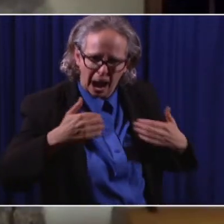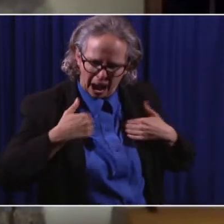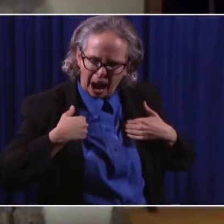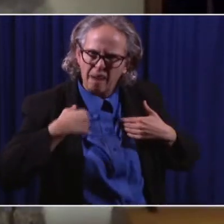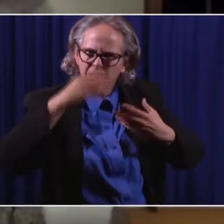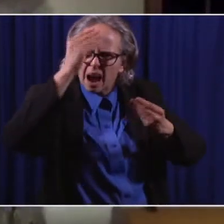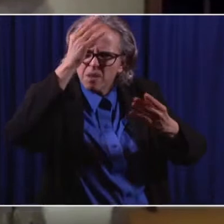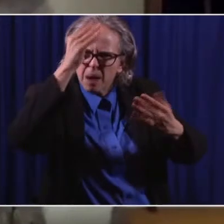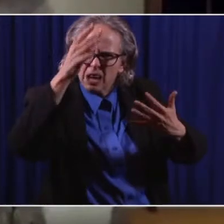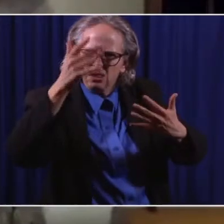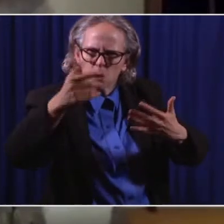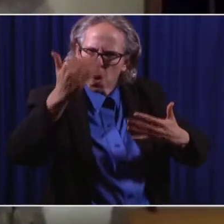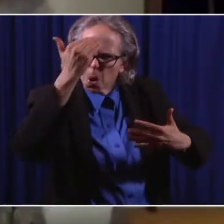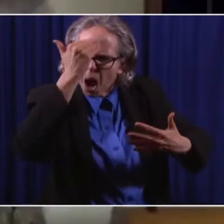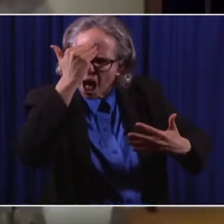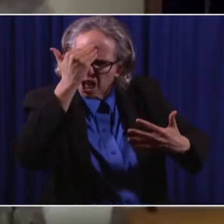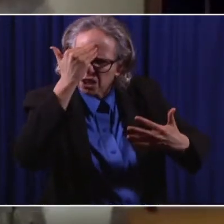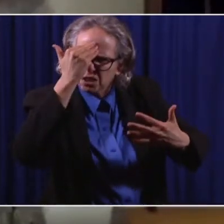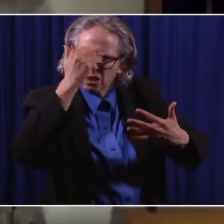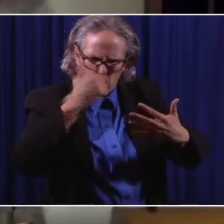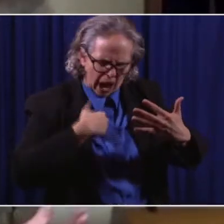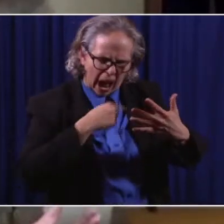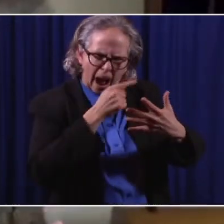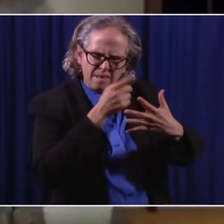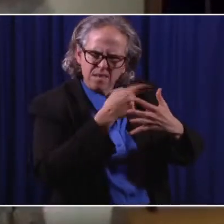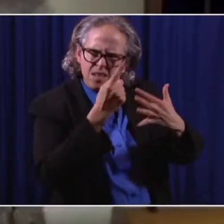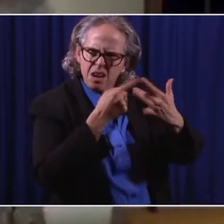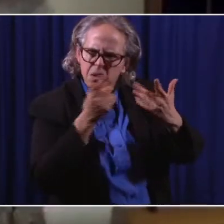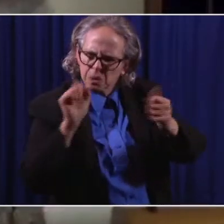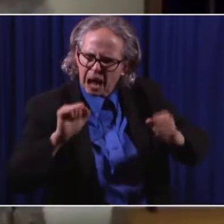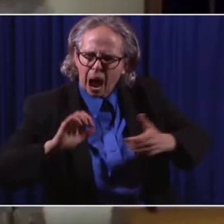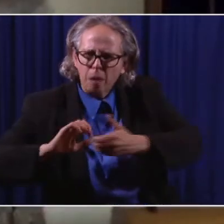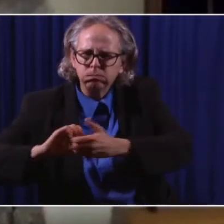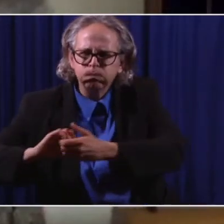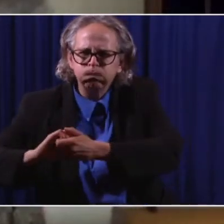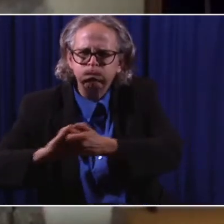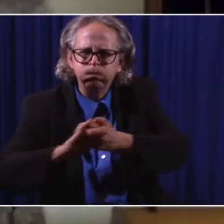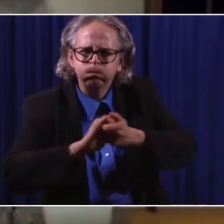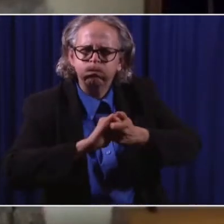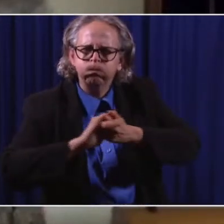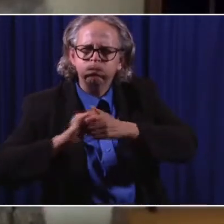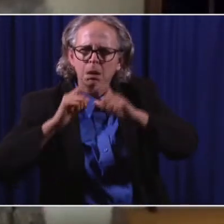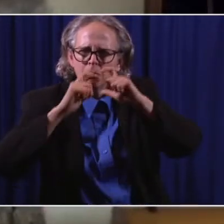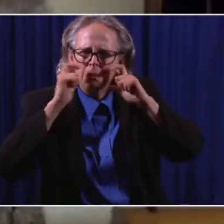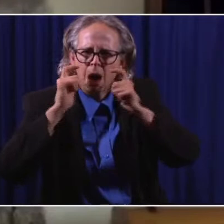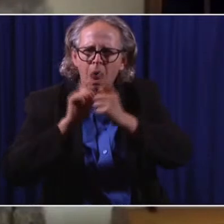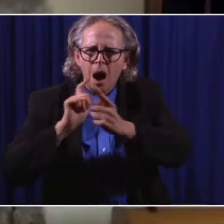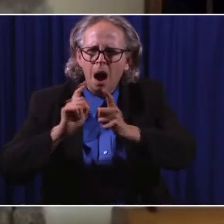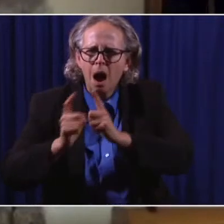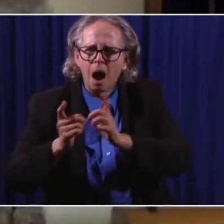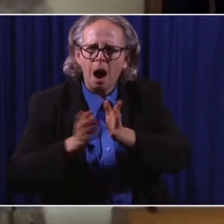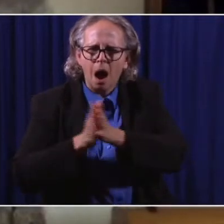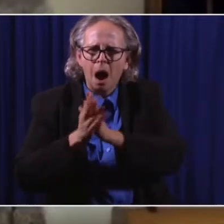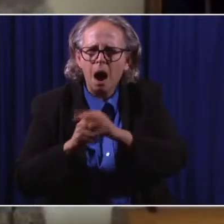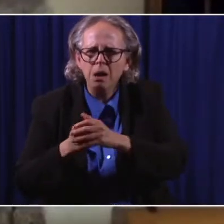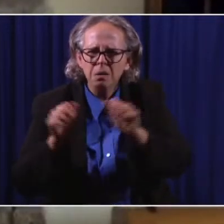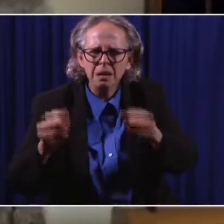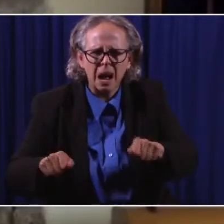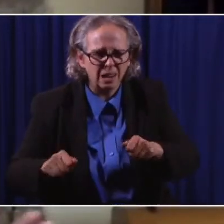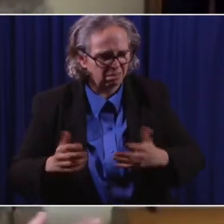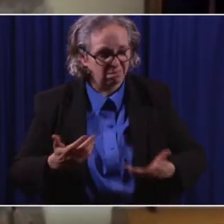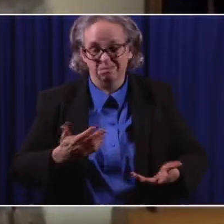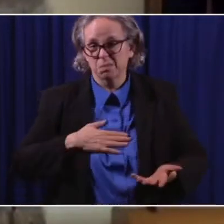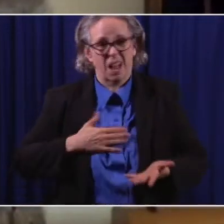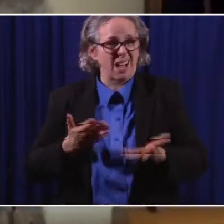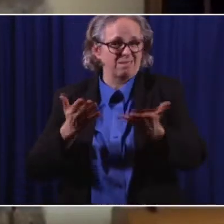tools that Ohioans collectively have far exceed any kind of tool that I because no matter what order